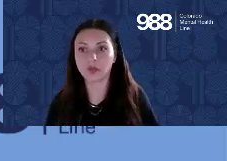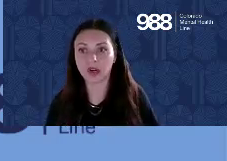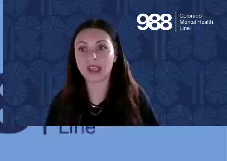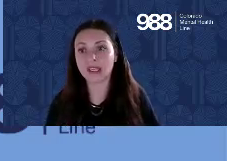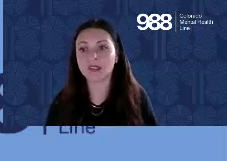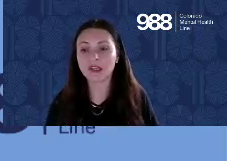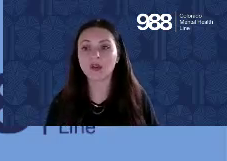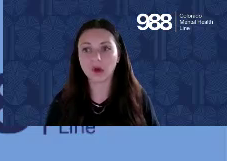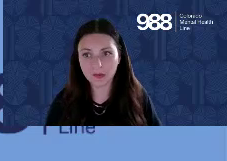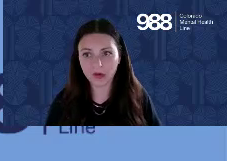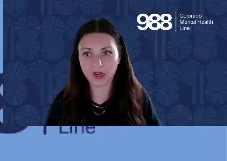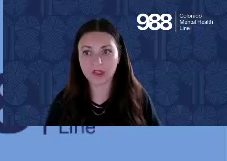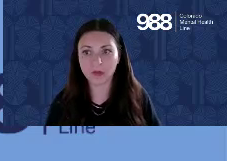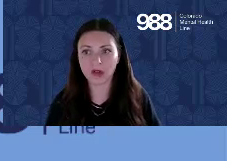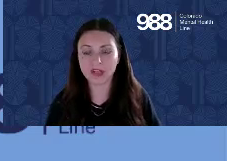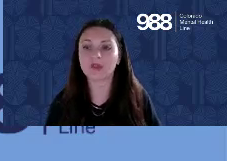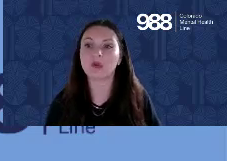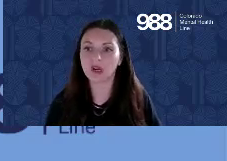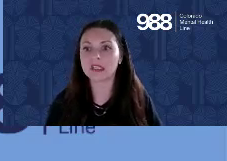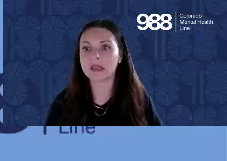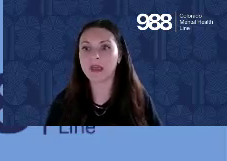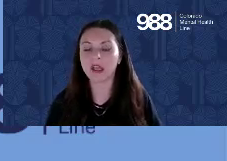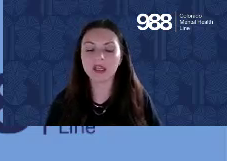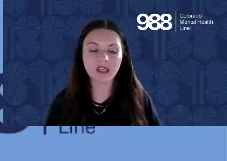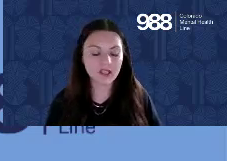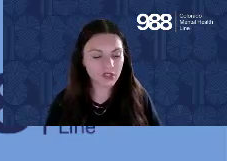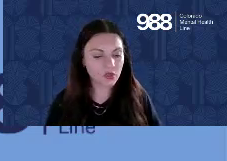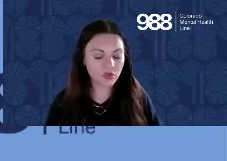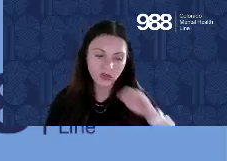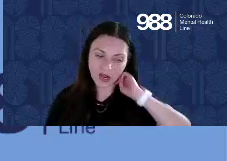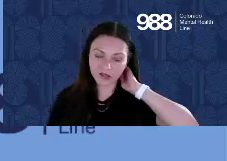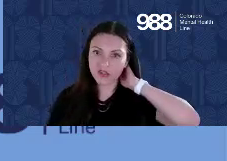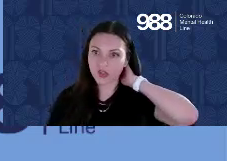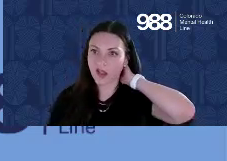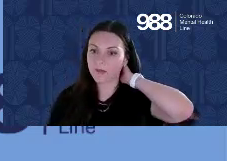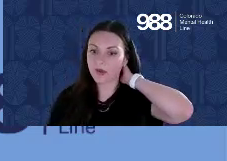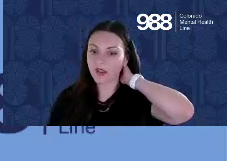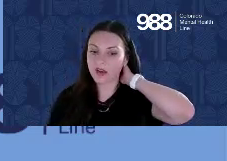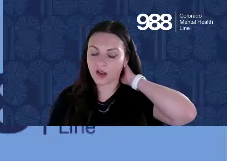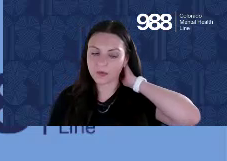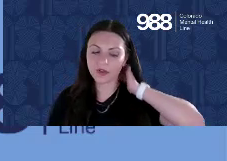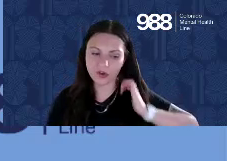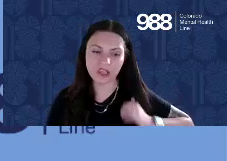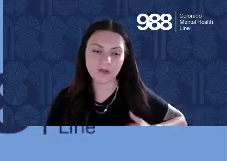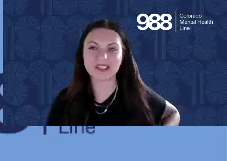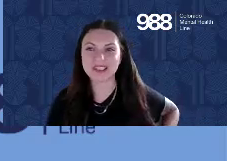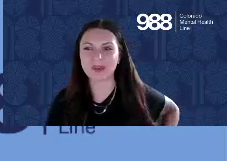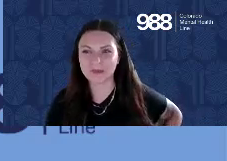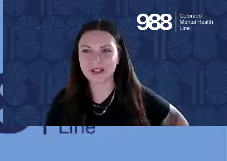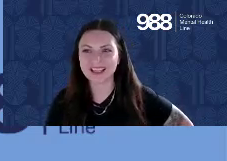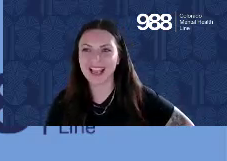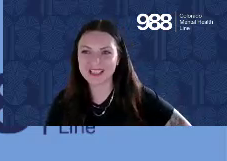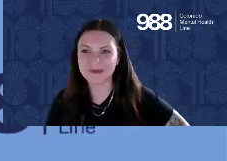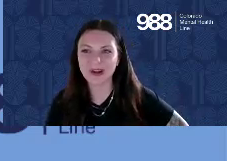process of onboarding is Rocky Mountain Crisis Partner staff. We wanted to keep that institutional knowledge. And a couple of other key pieces